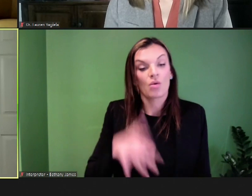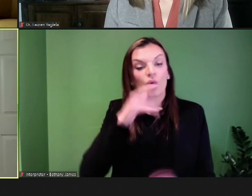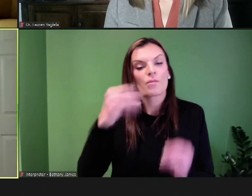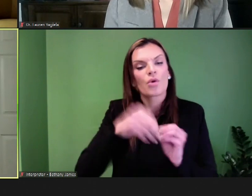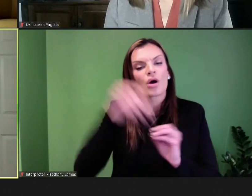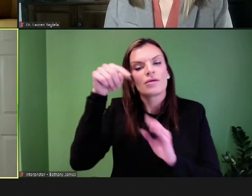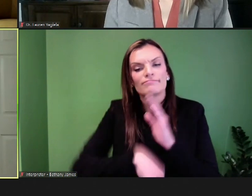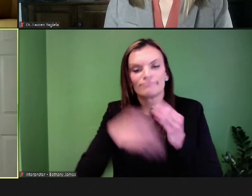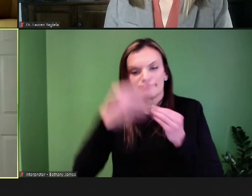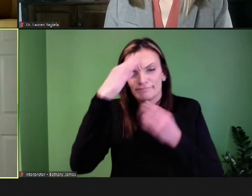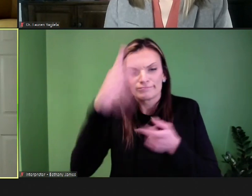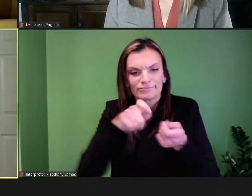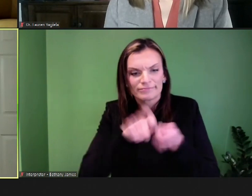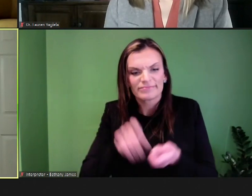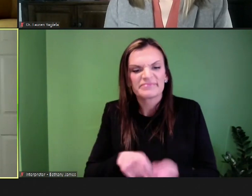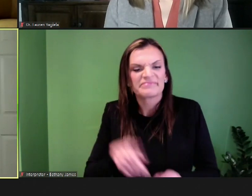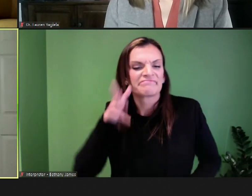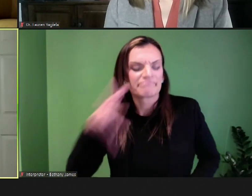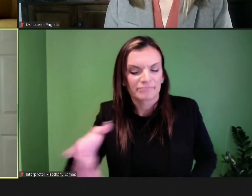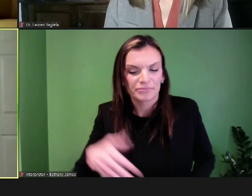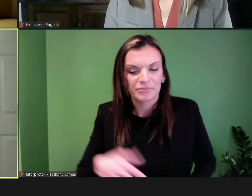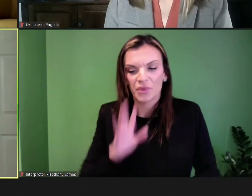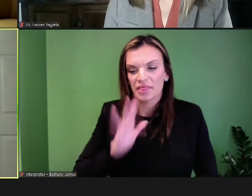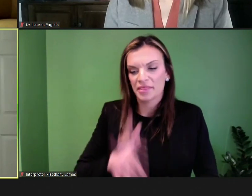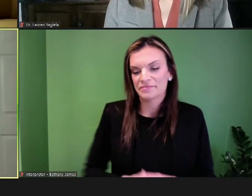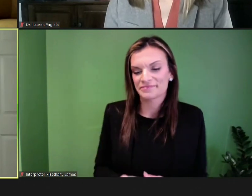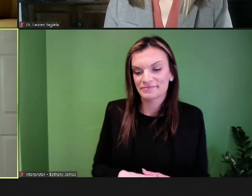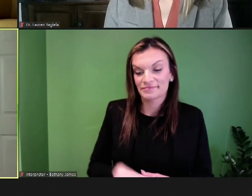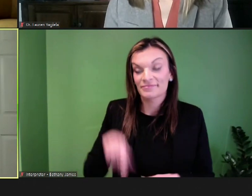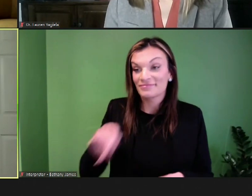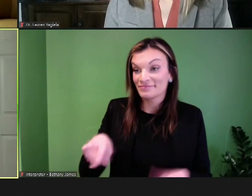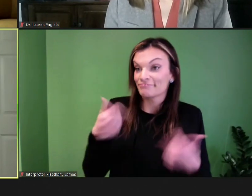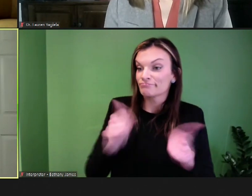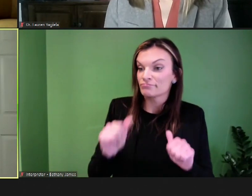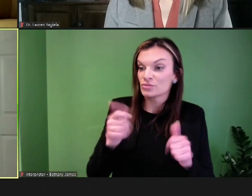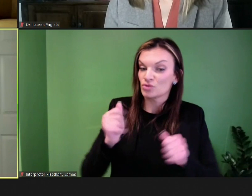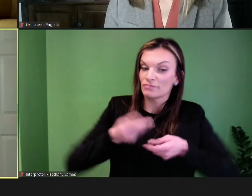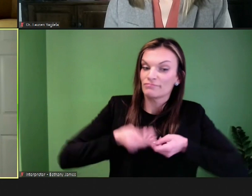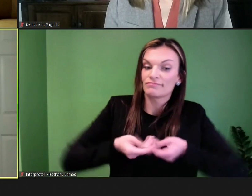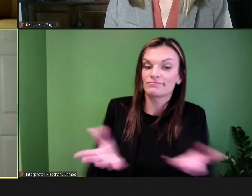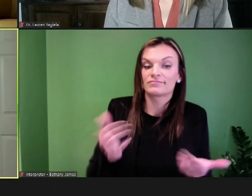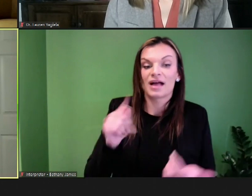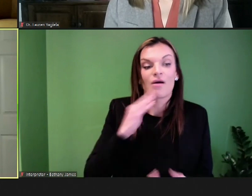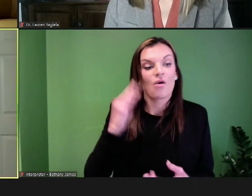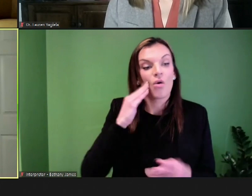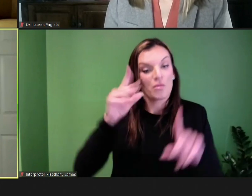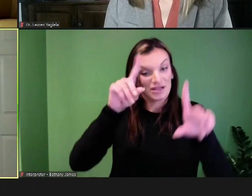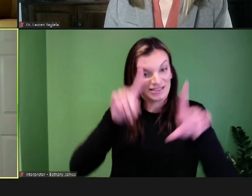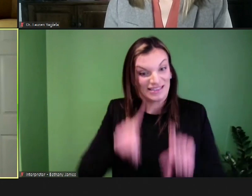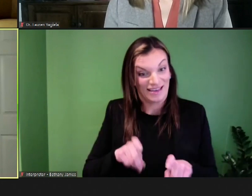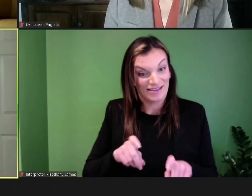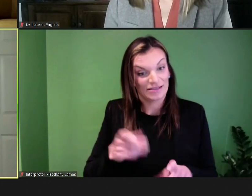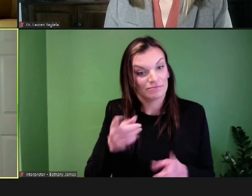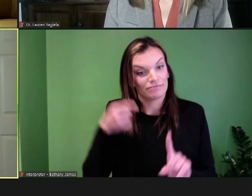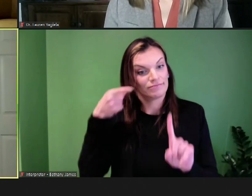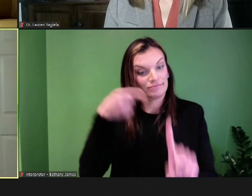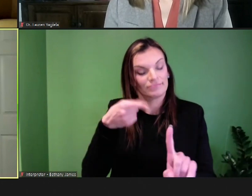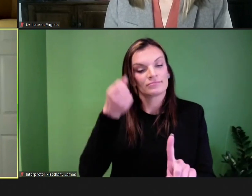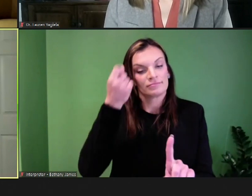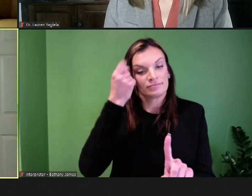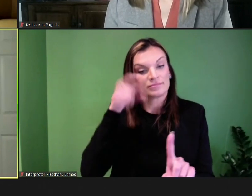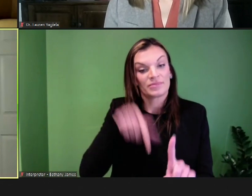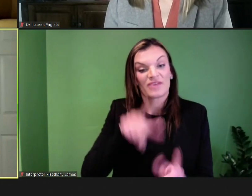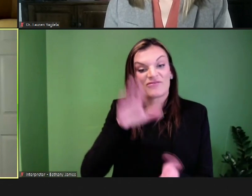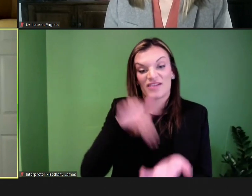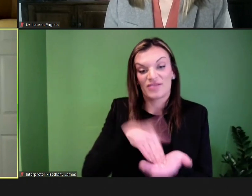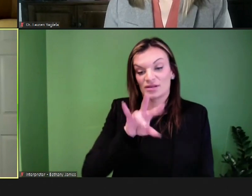are available. These efforts to distribute at-home and over-the-counter test kits build on the